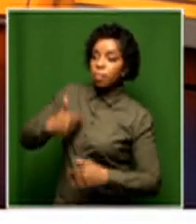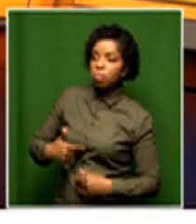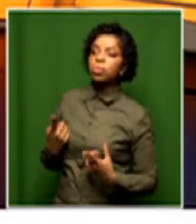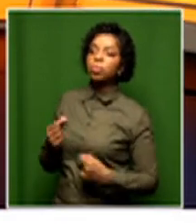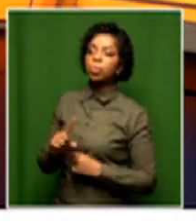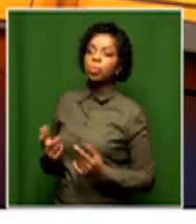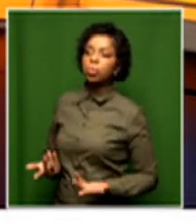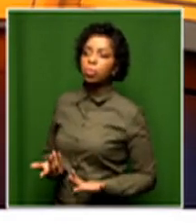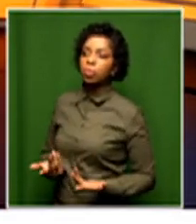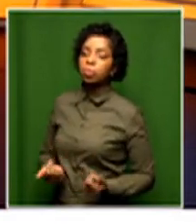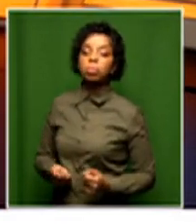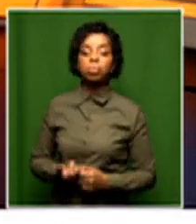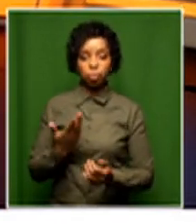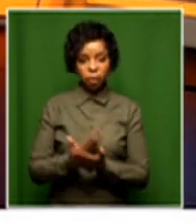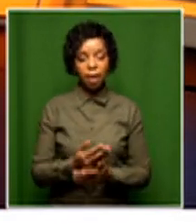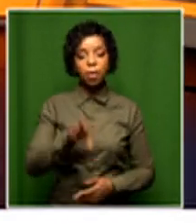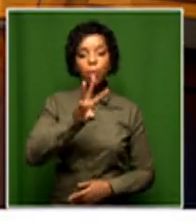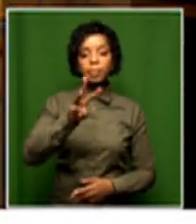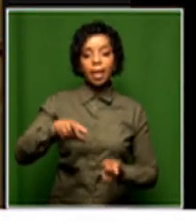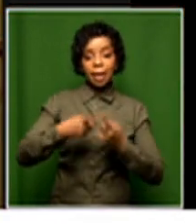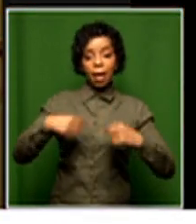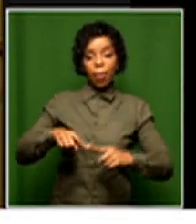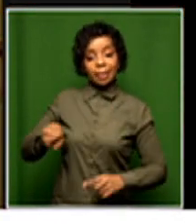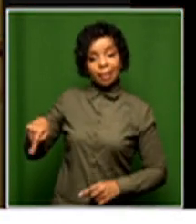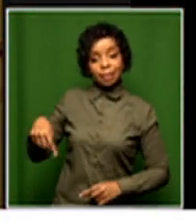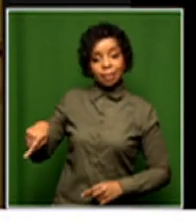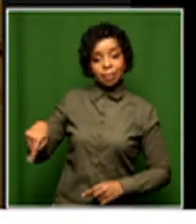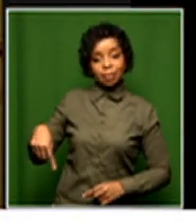So you can check out our website, which is